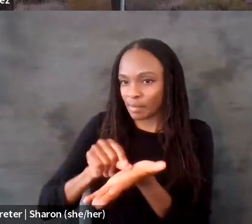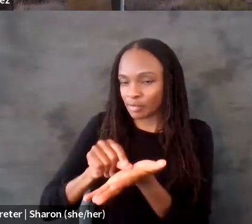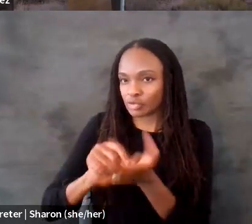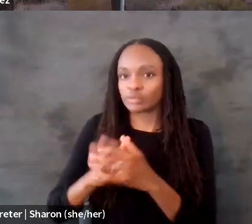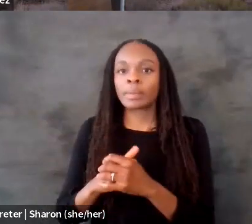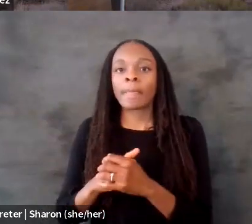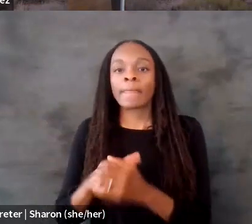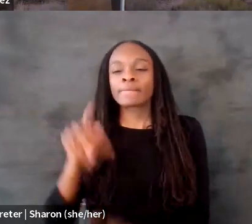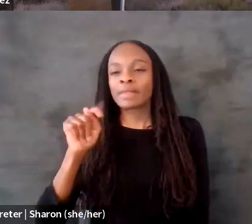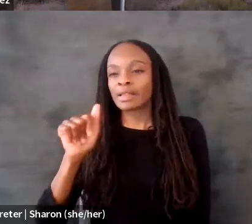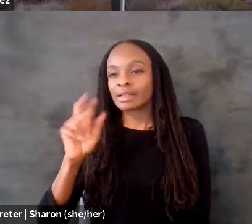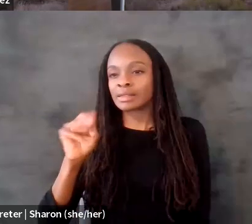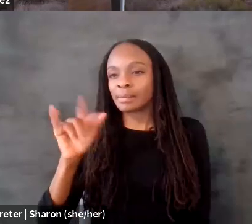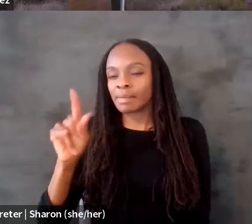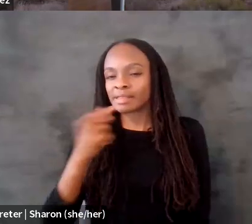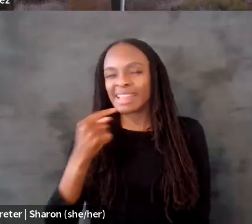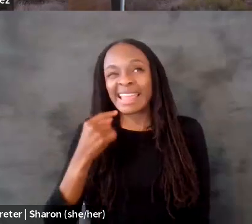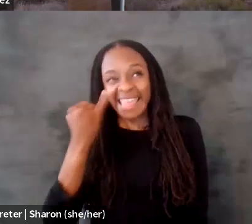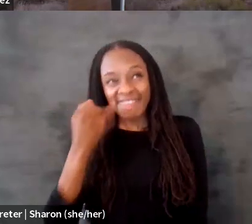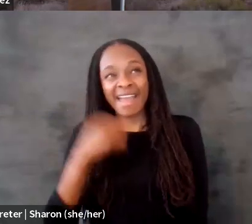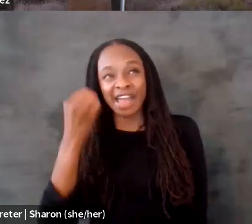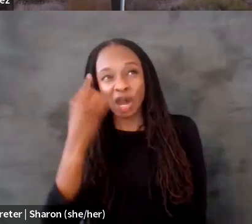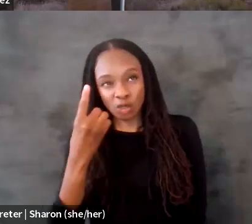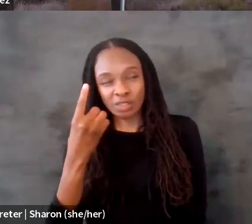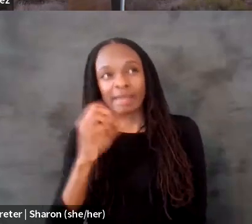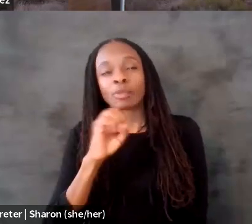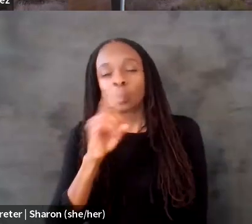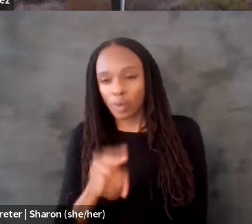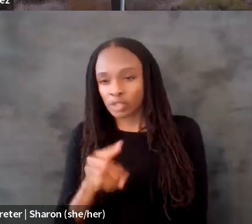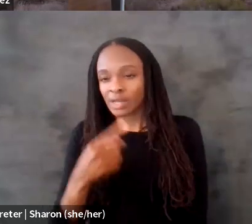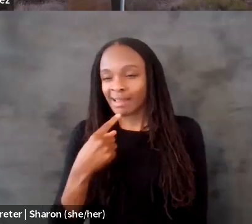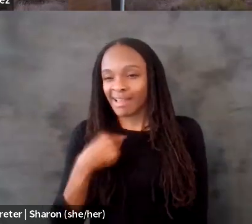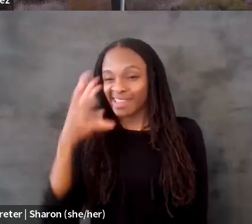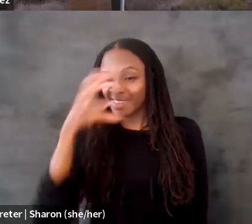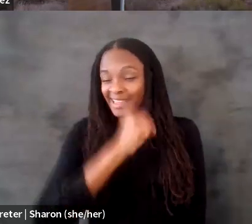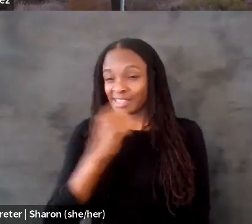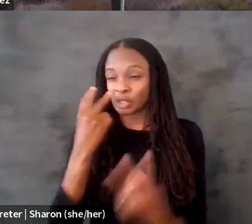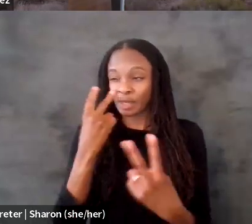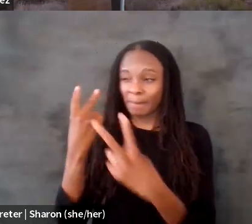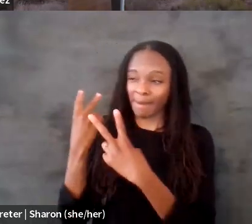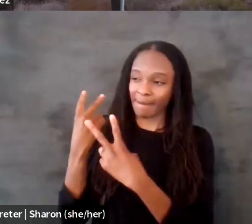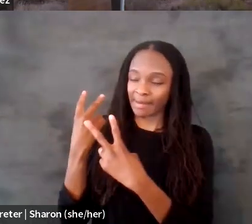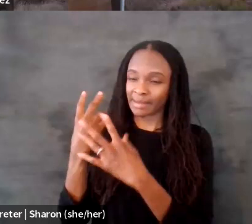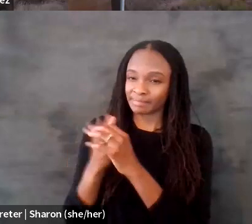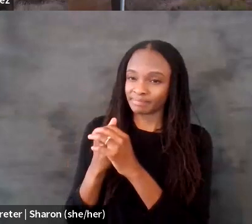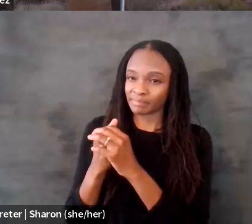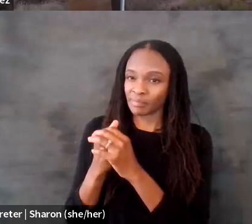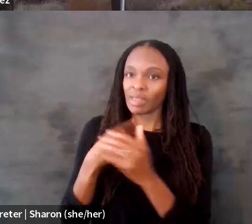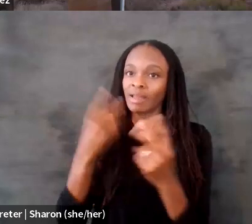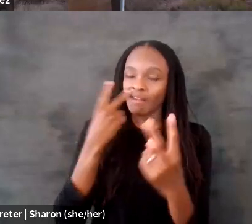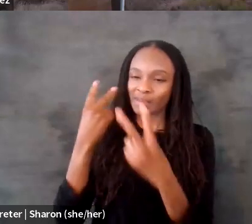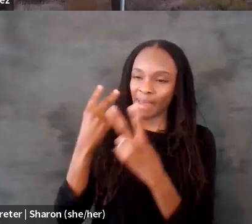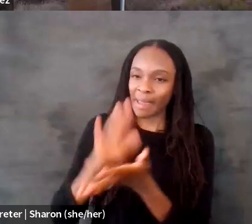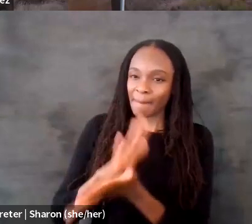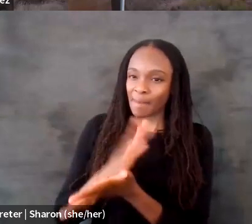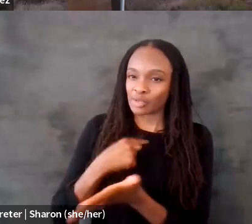think if I understand the question, I guess it's looking back. I mean, I think I've looked back at papers that I've